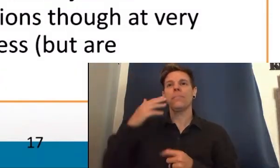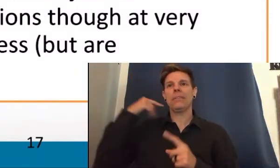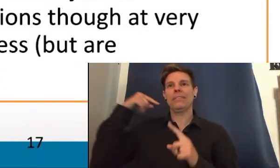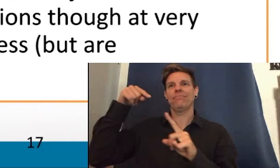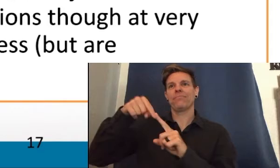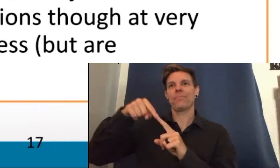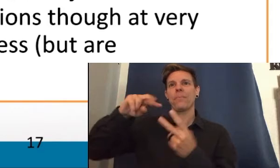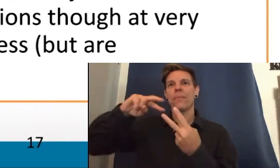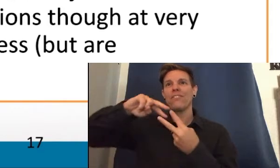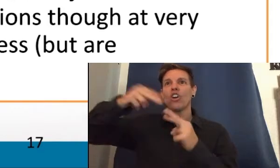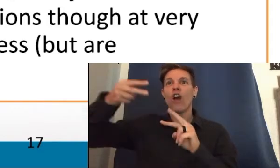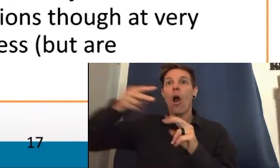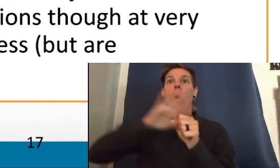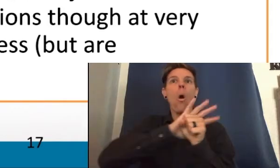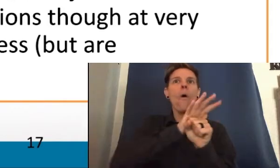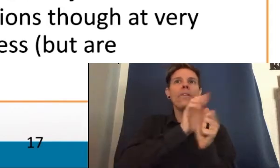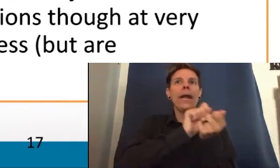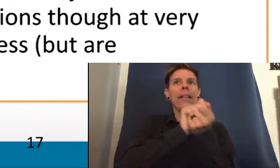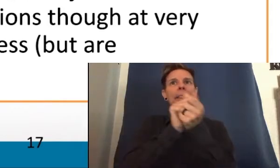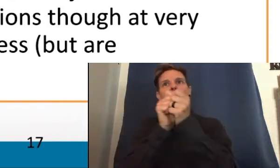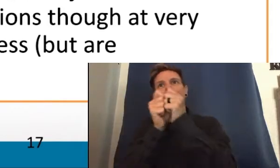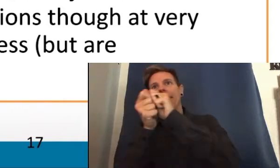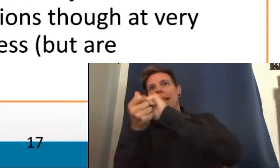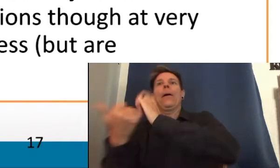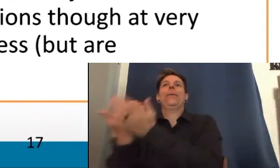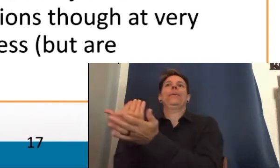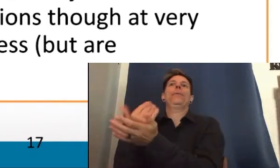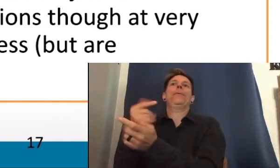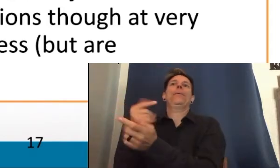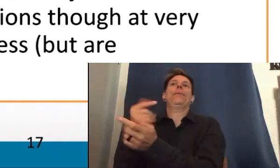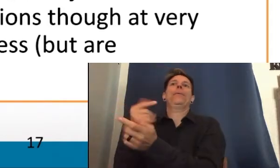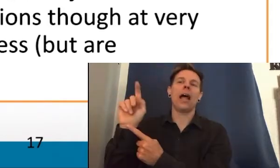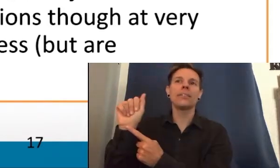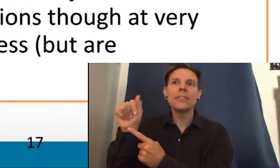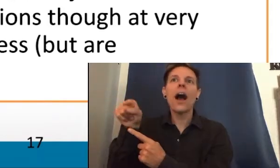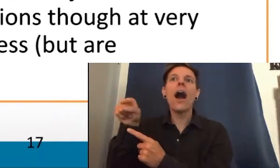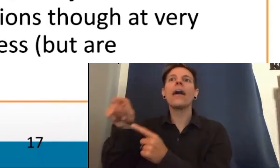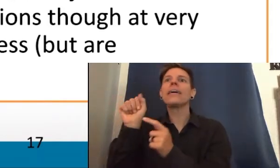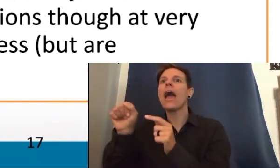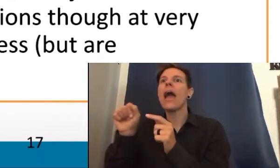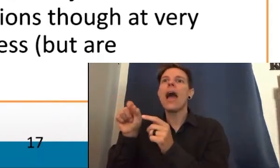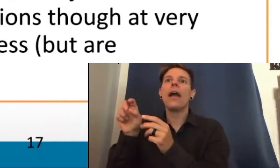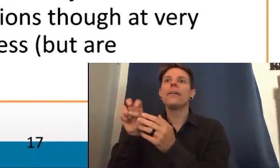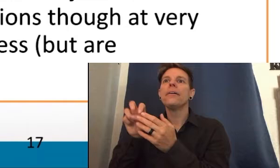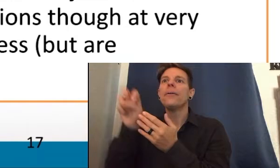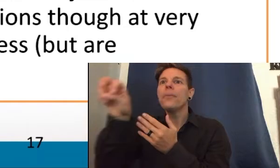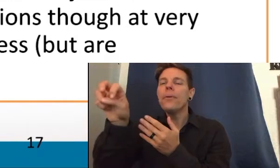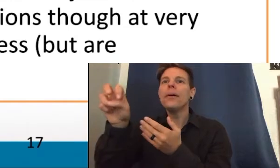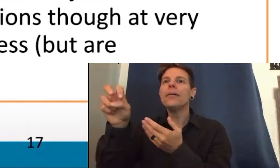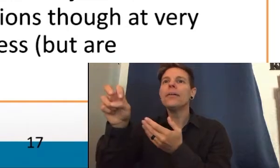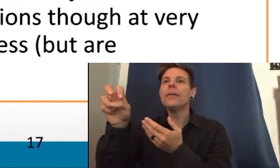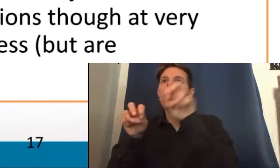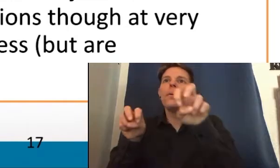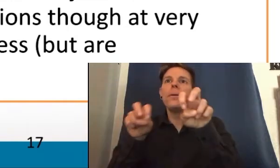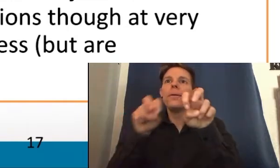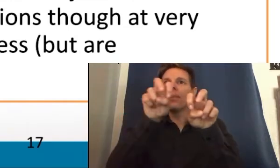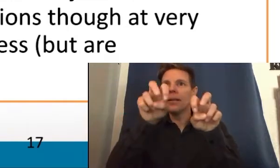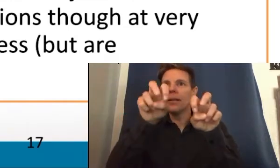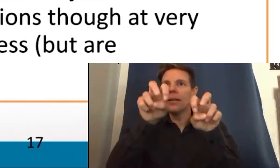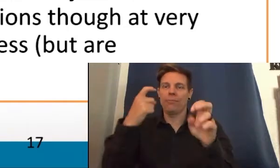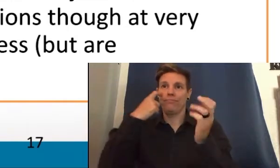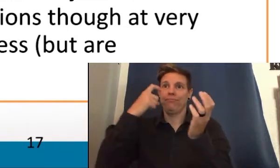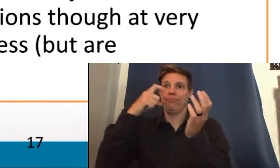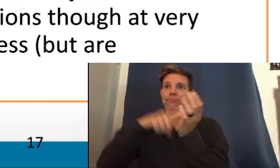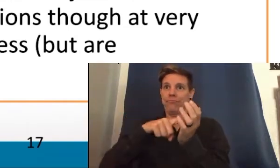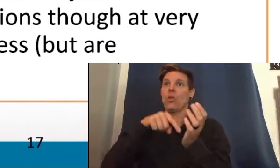some specimens we're able to sequence. We just take a small subset, and this is done currently at the state level. But it's